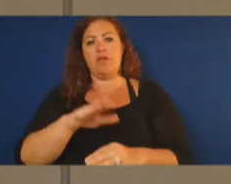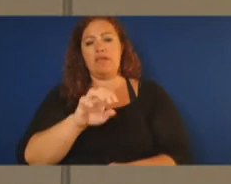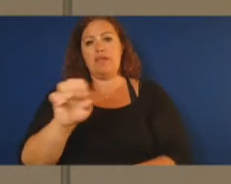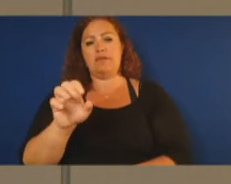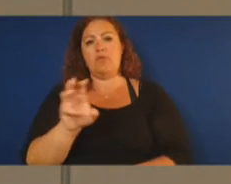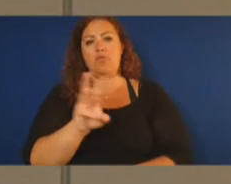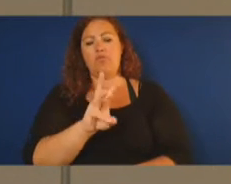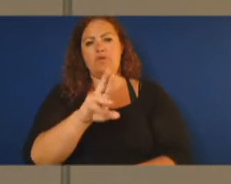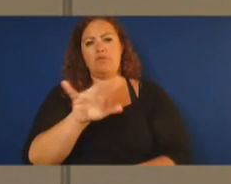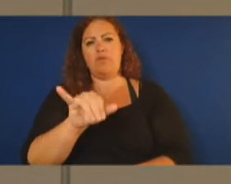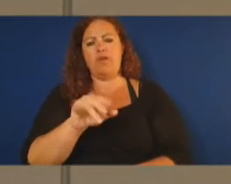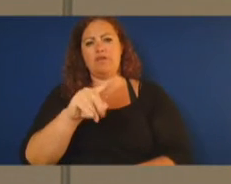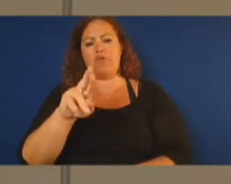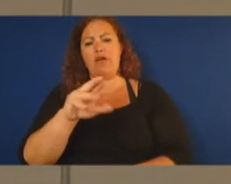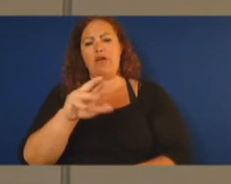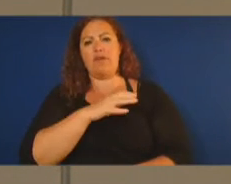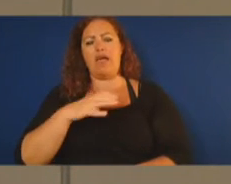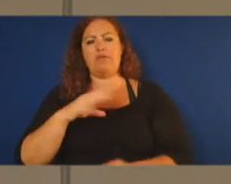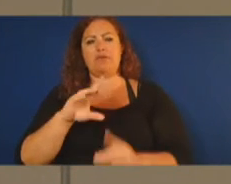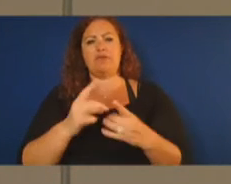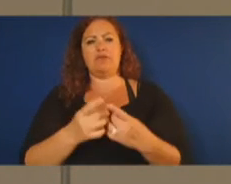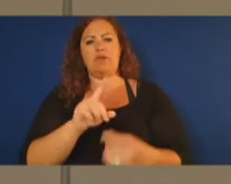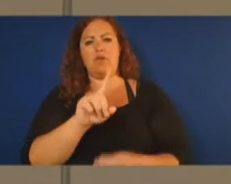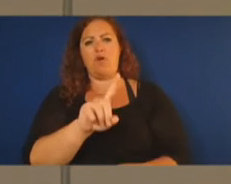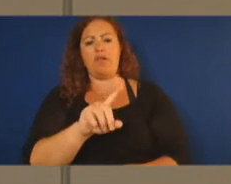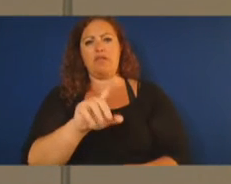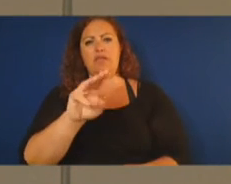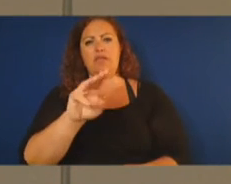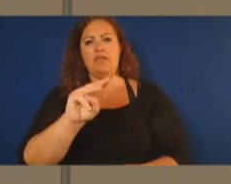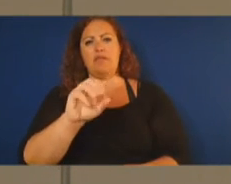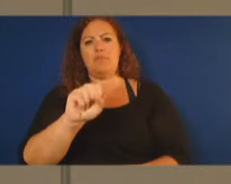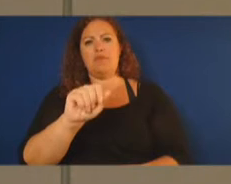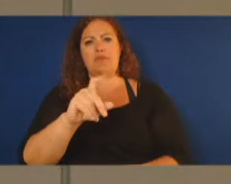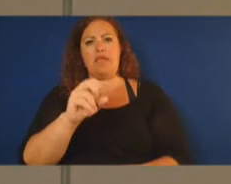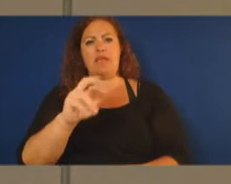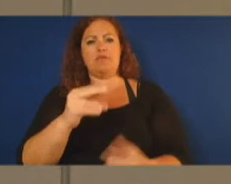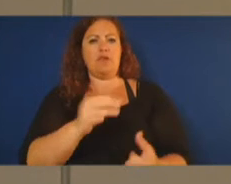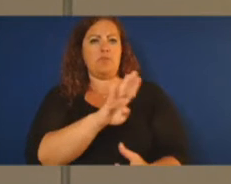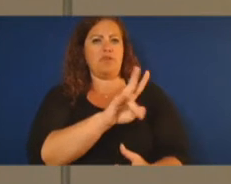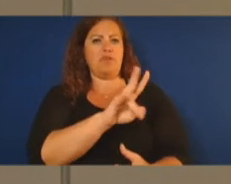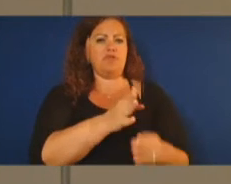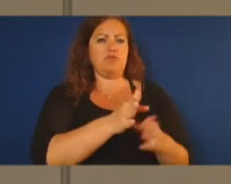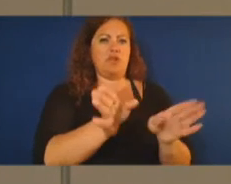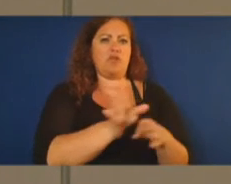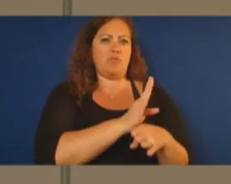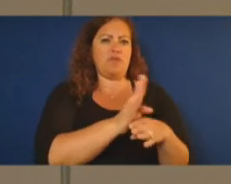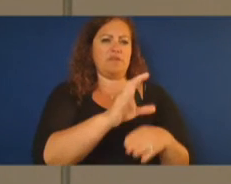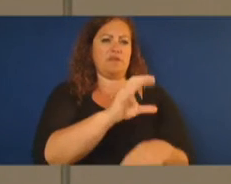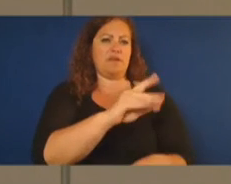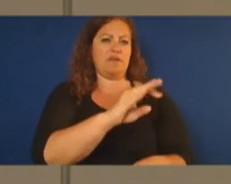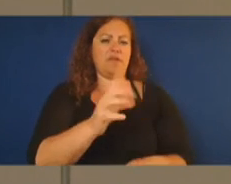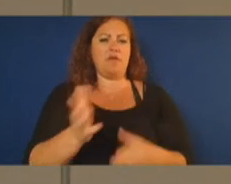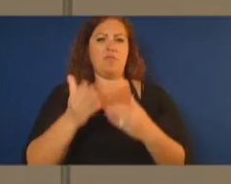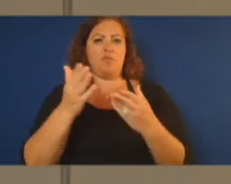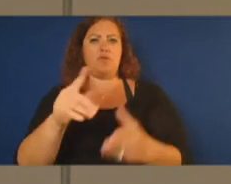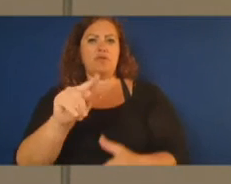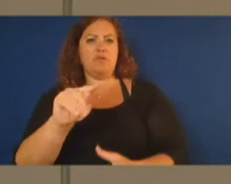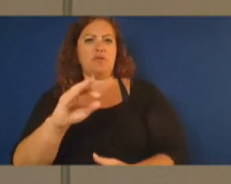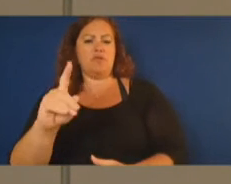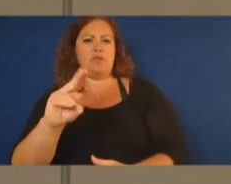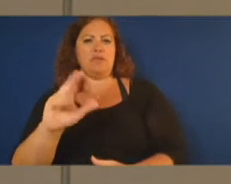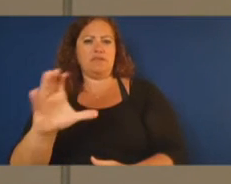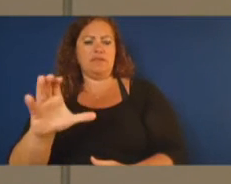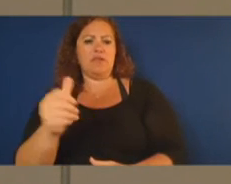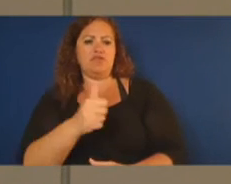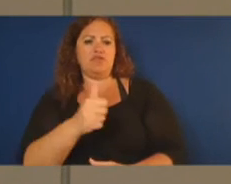in Council District 1 Miss Anderson's District the current zoning is B2 General business conditional and the proposed zoning is Tod NC Transit oriented